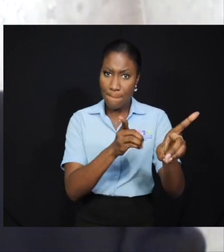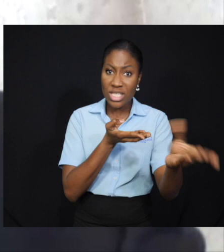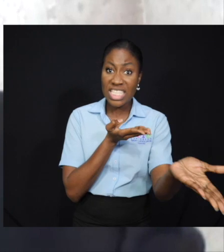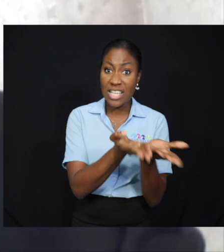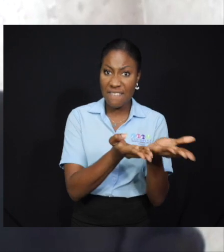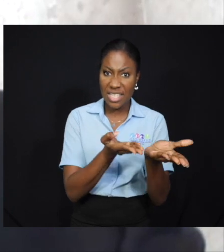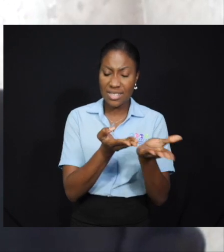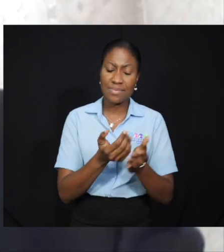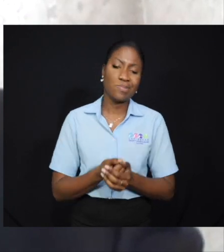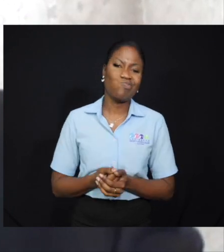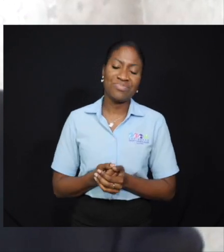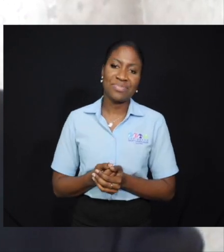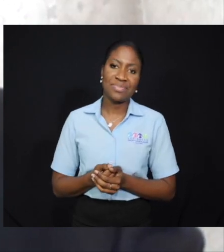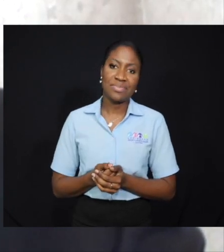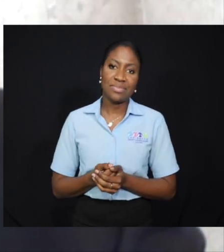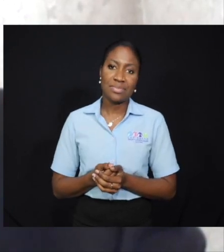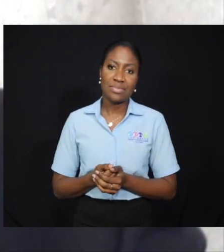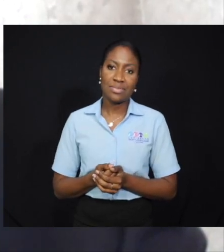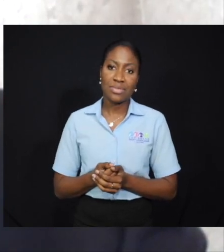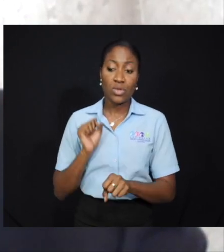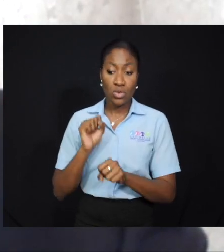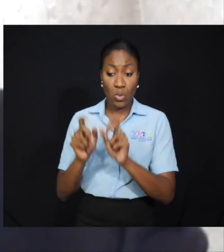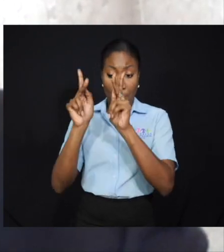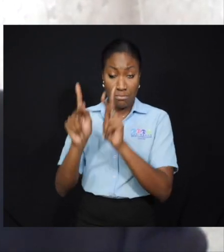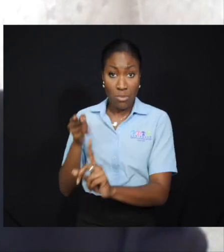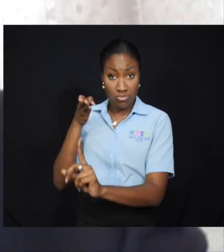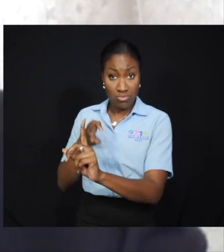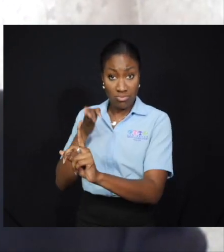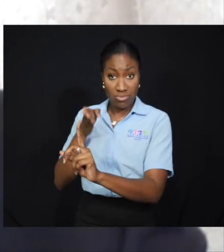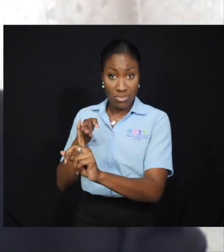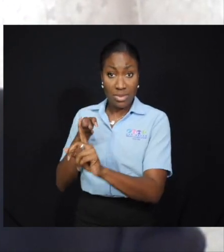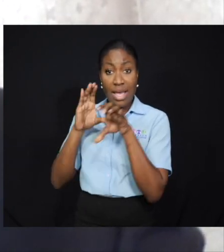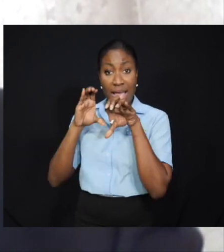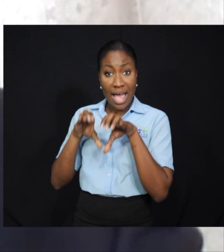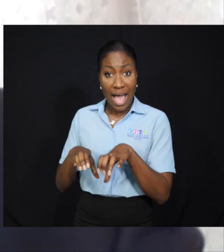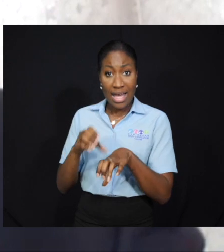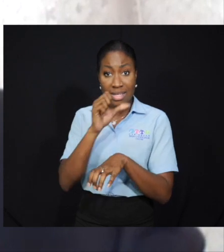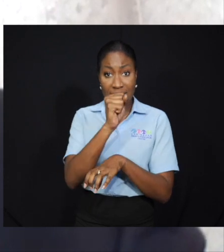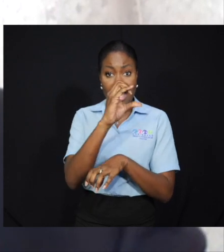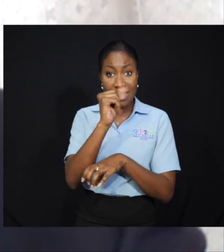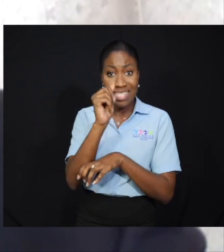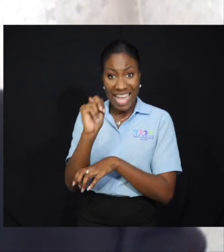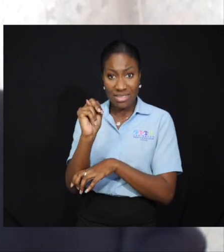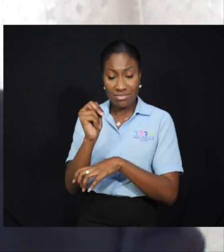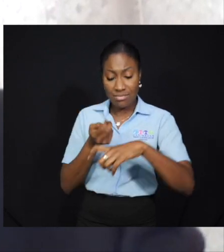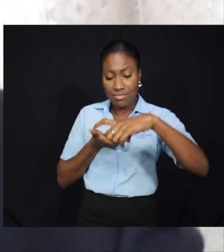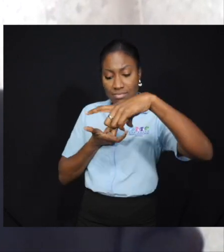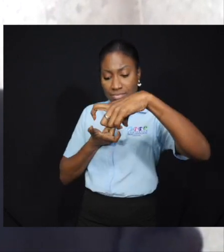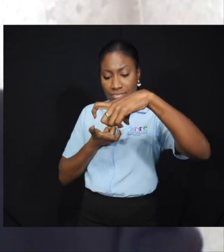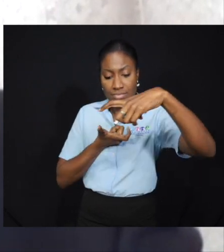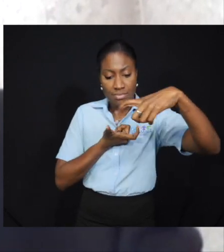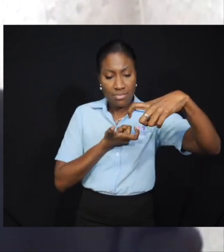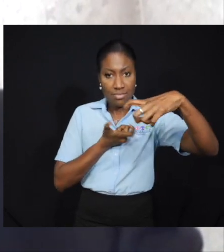deposit service, whereby the applicant can literally scan his